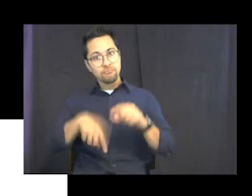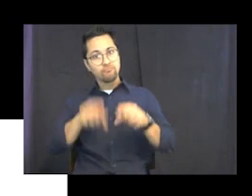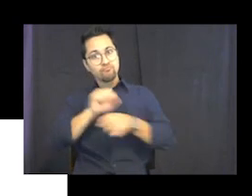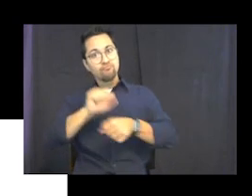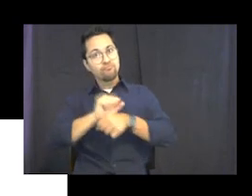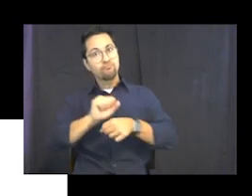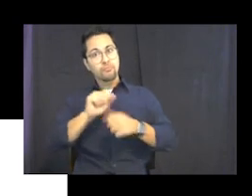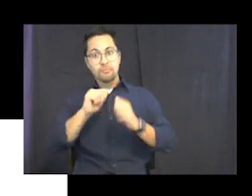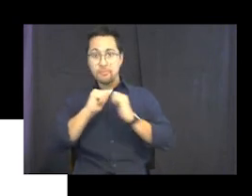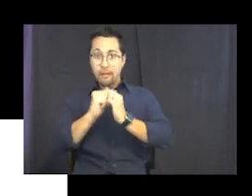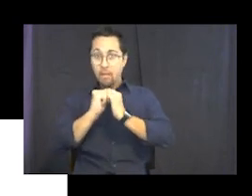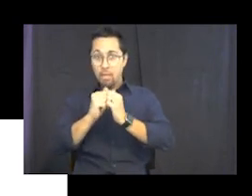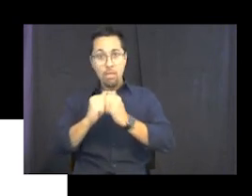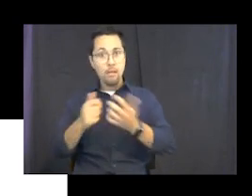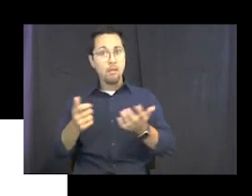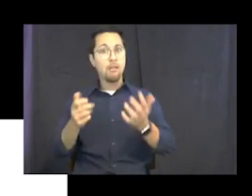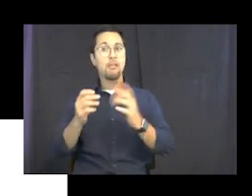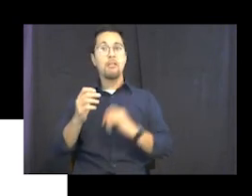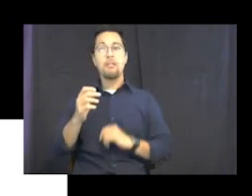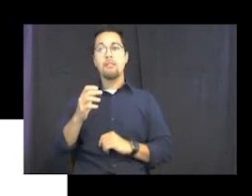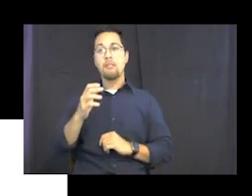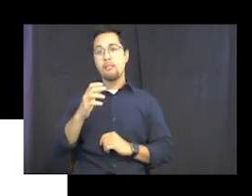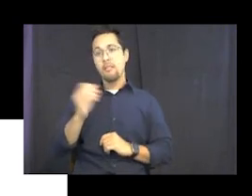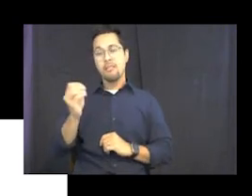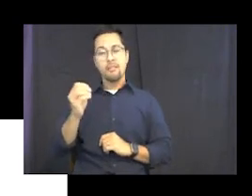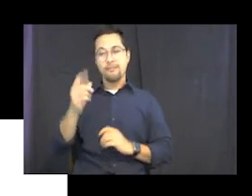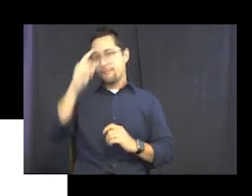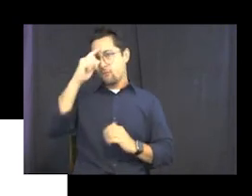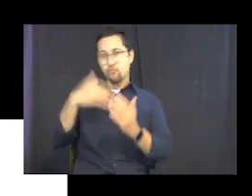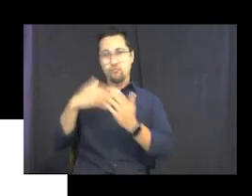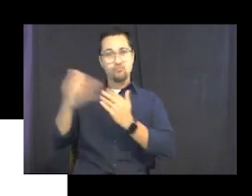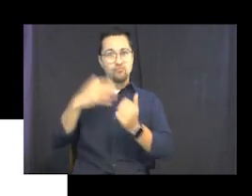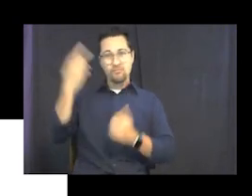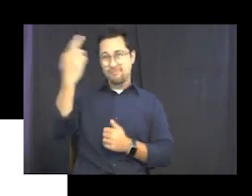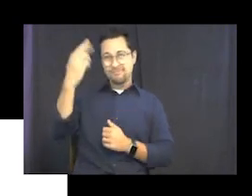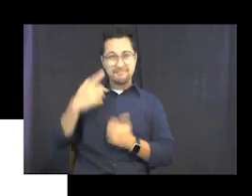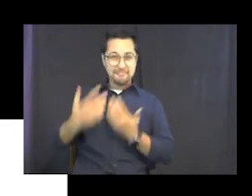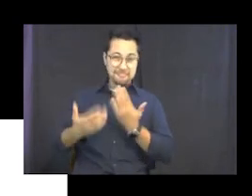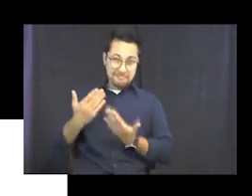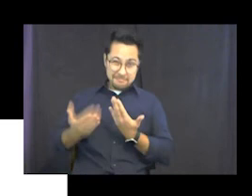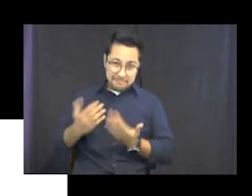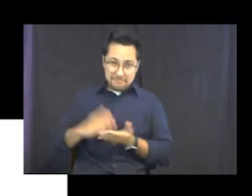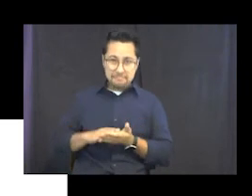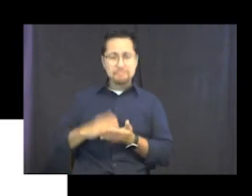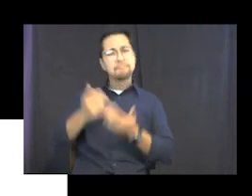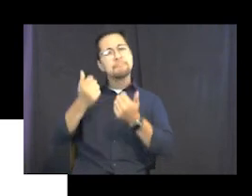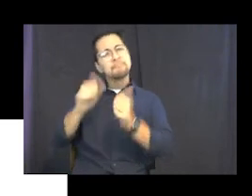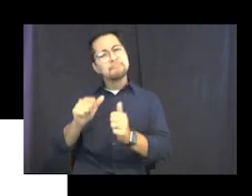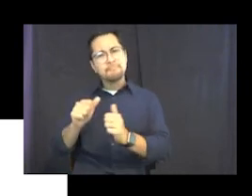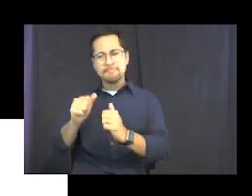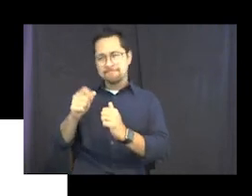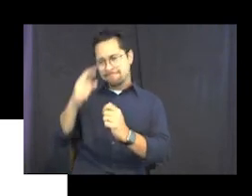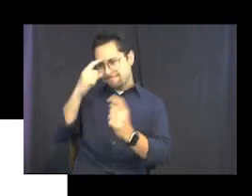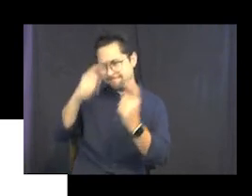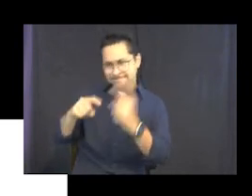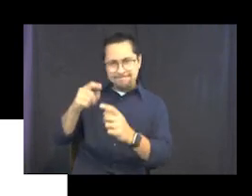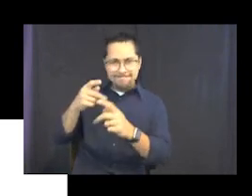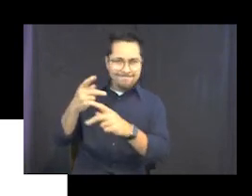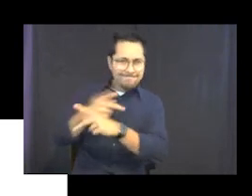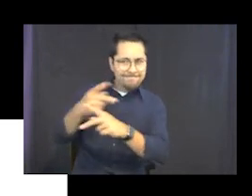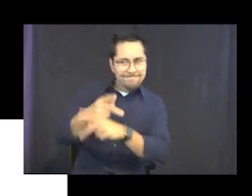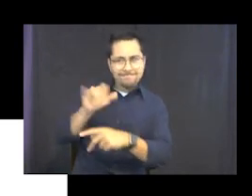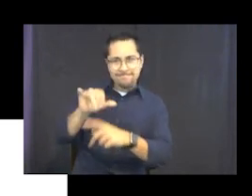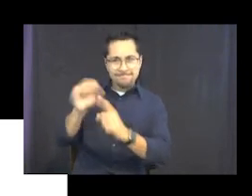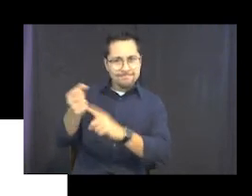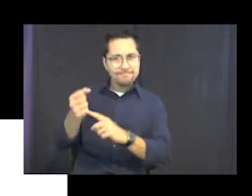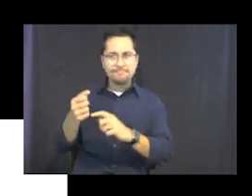together, and there, for whatever reason the case may be, try to work out the situation. Try